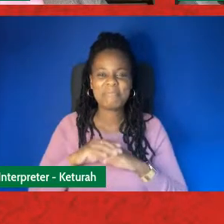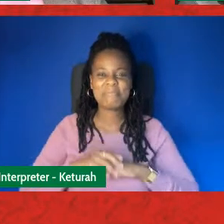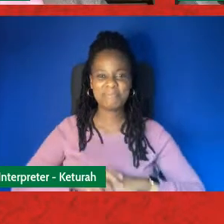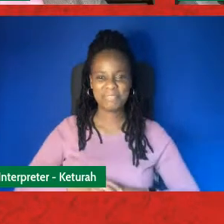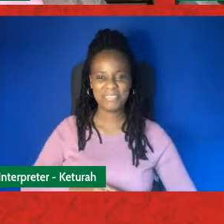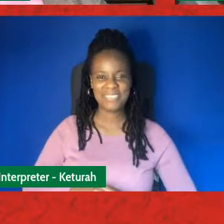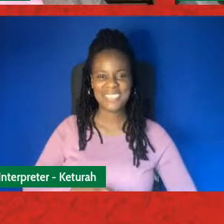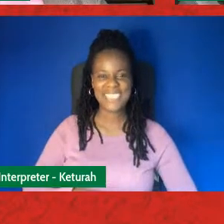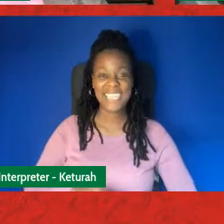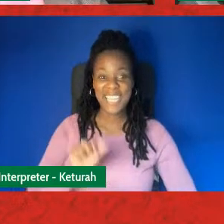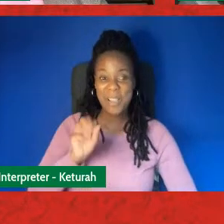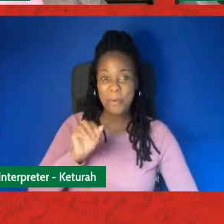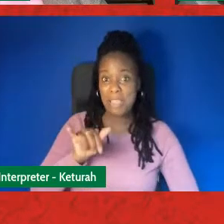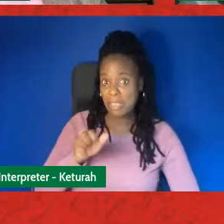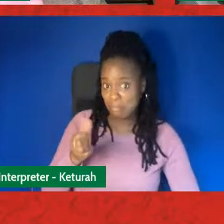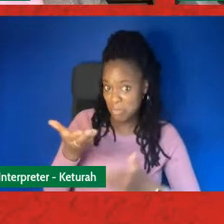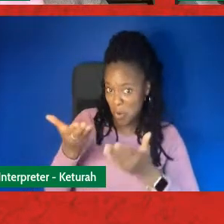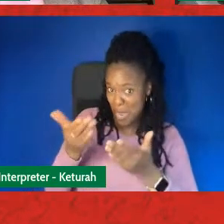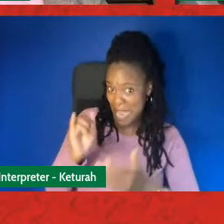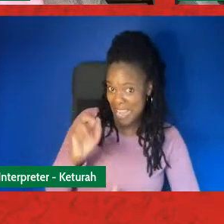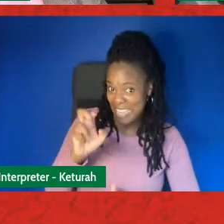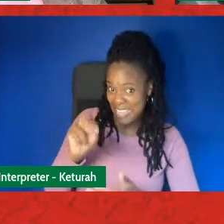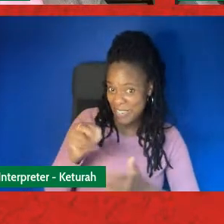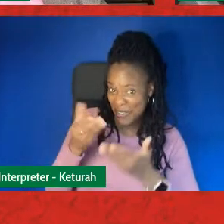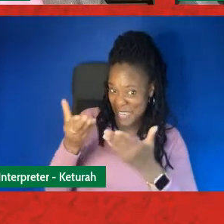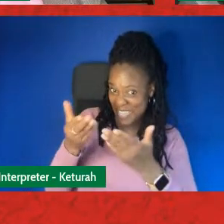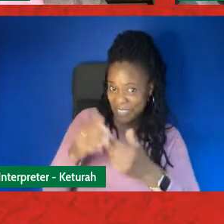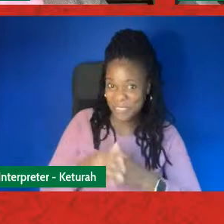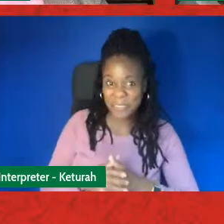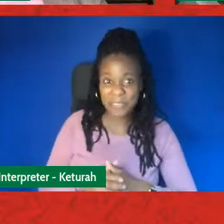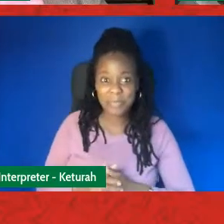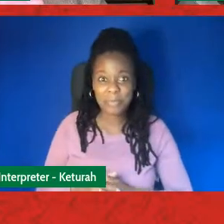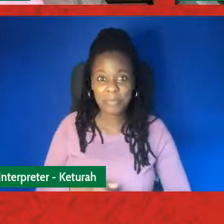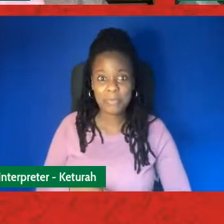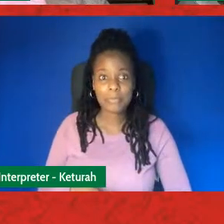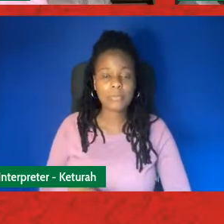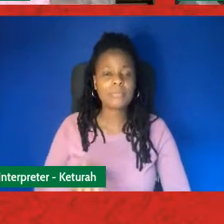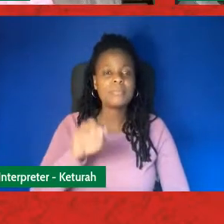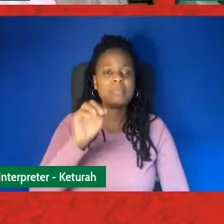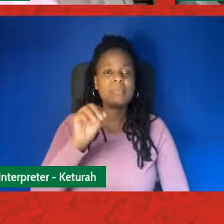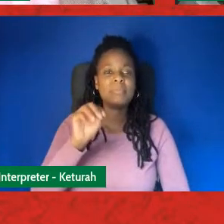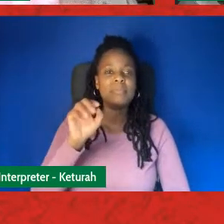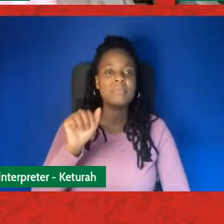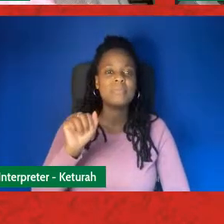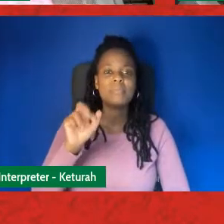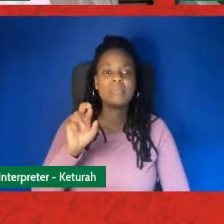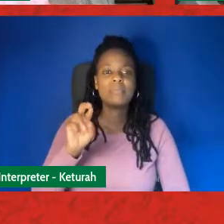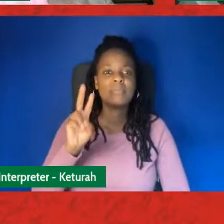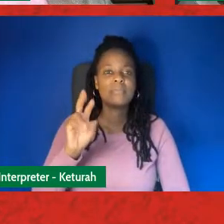Michael, go ahead, Eileen. No, you're fine. Go ahead. Michael, if you don't mind, I want to